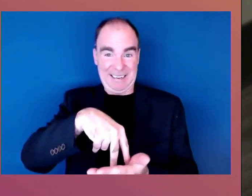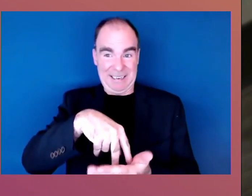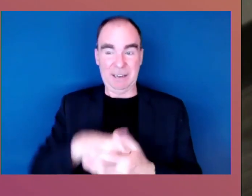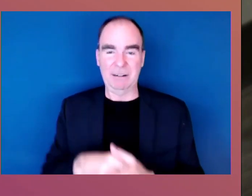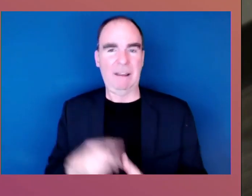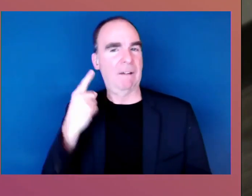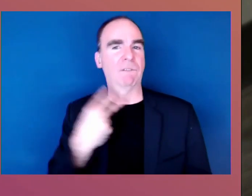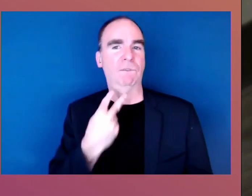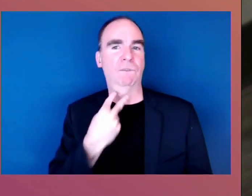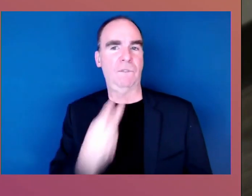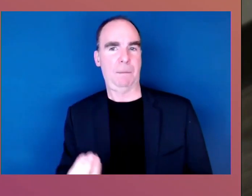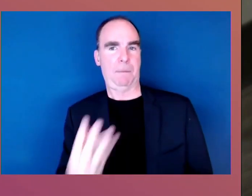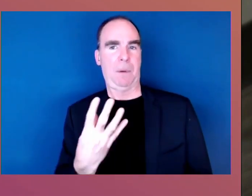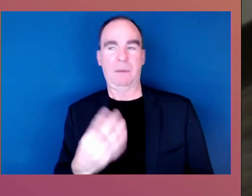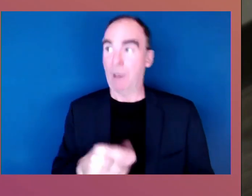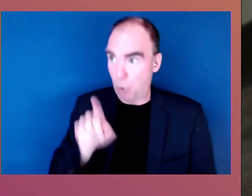You gain 4.4 pounds.